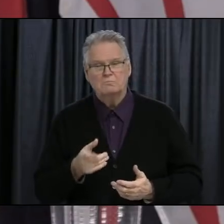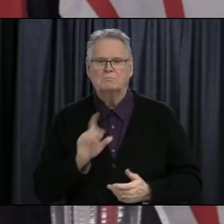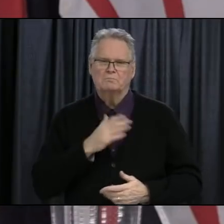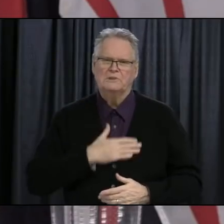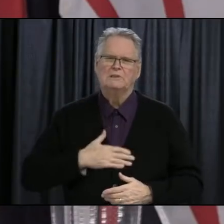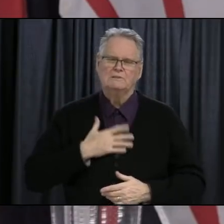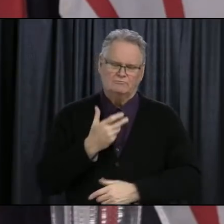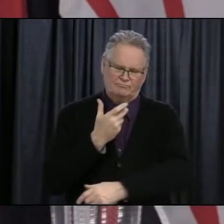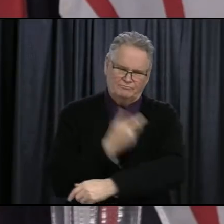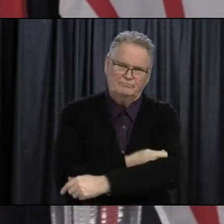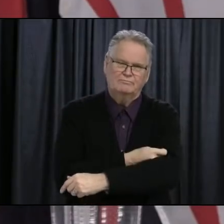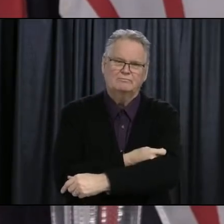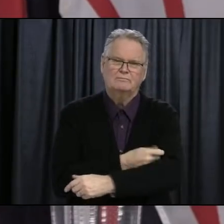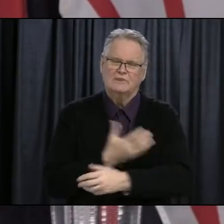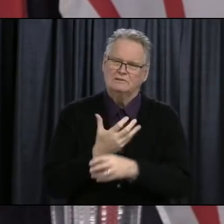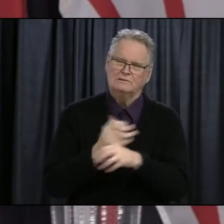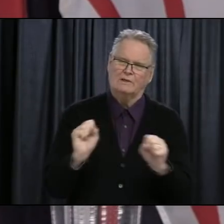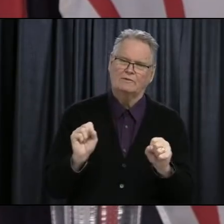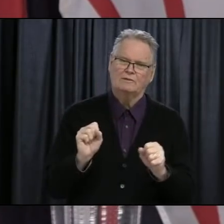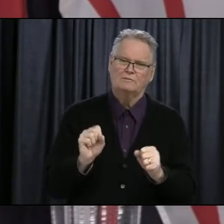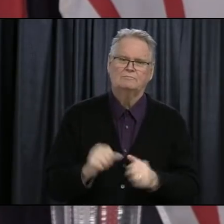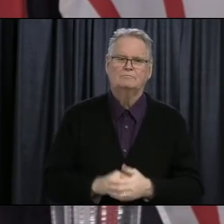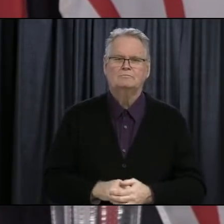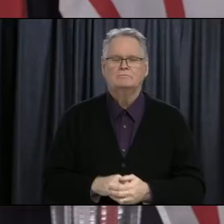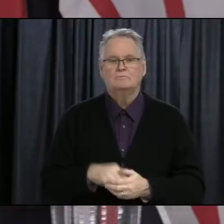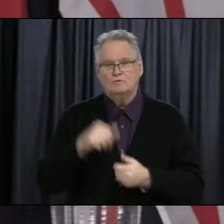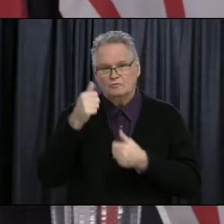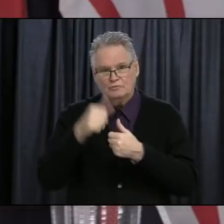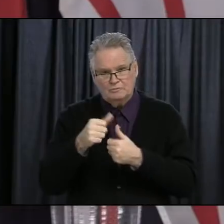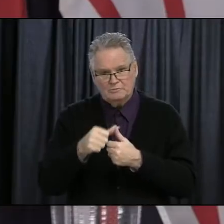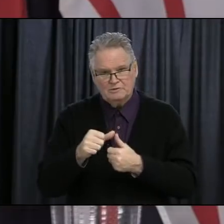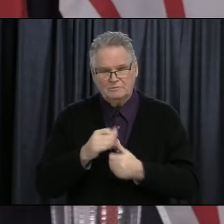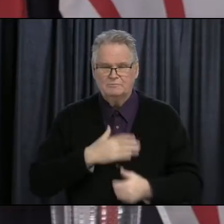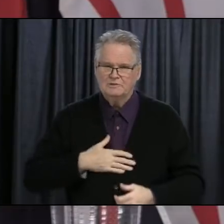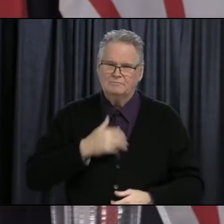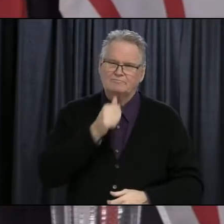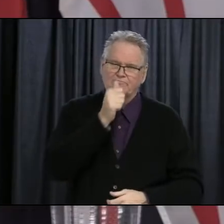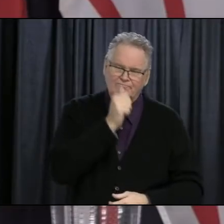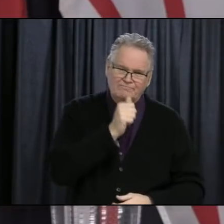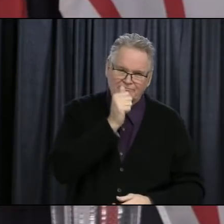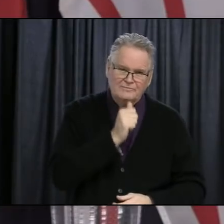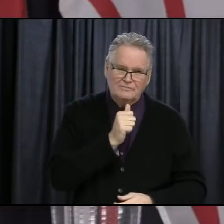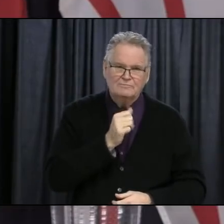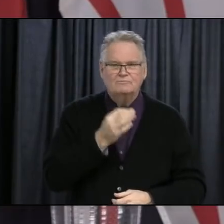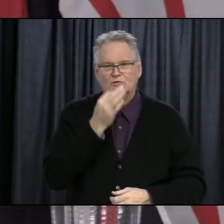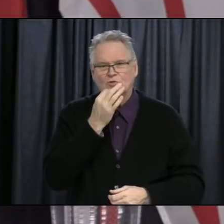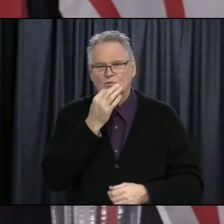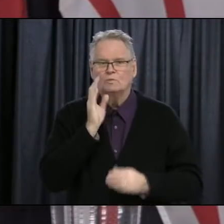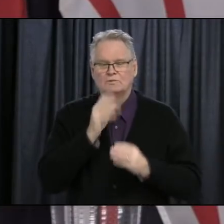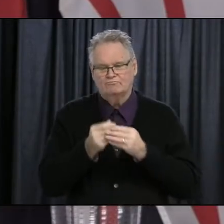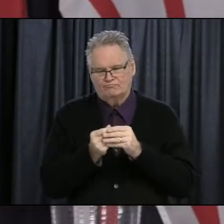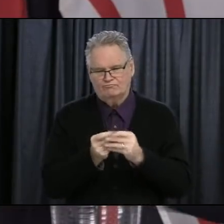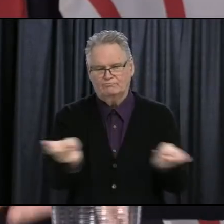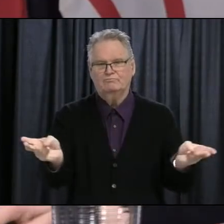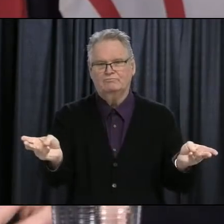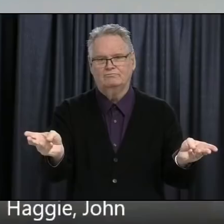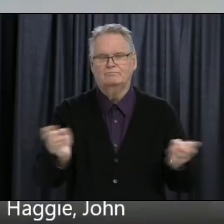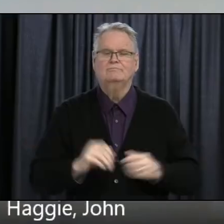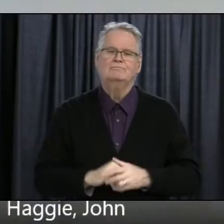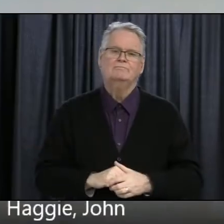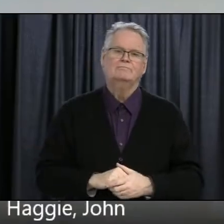turn. It's coming soon. So with that, I'll turn it over to Dr. Haggie for a few comments.